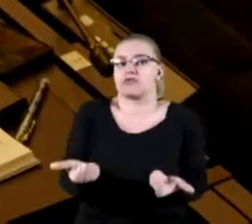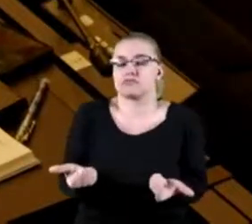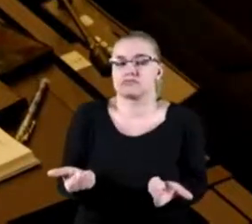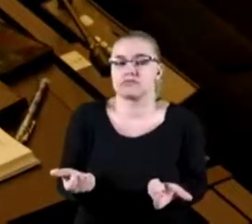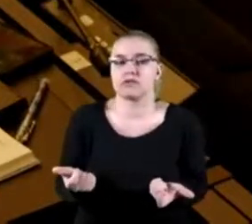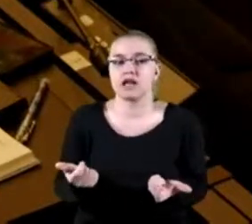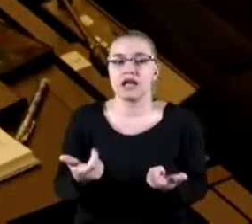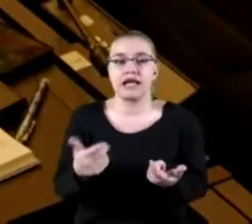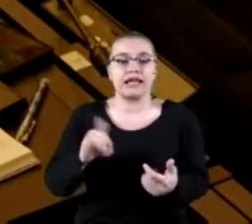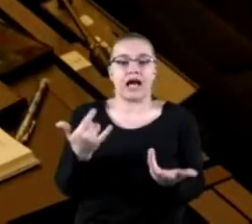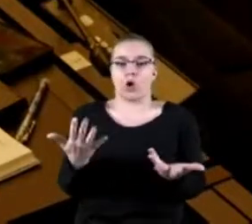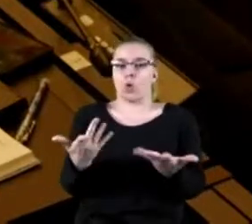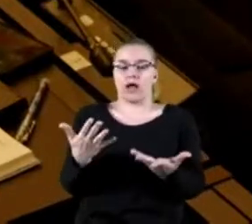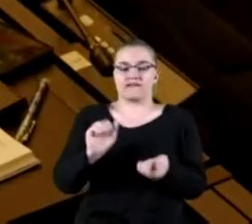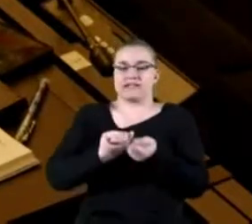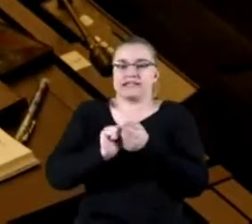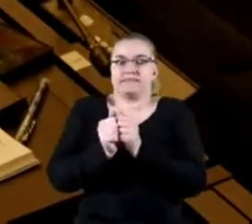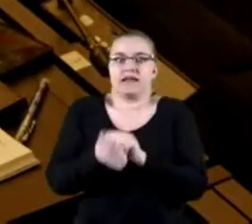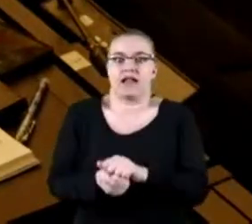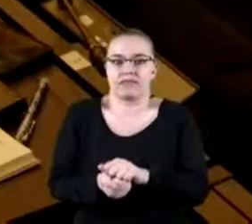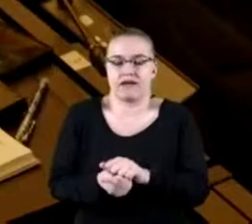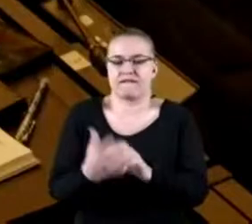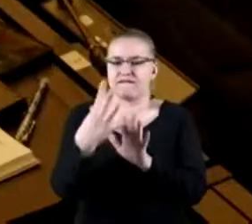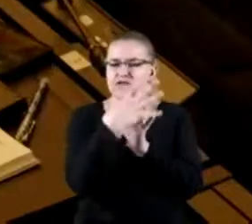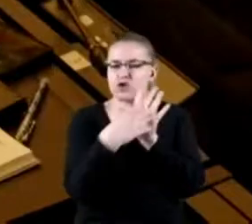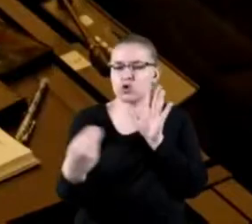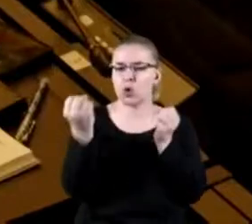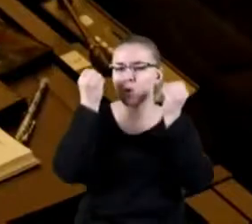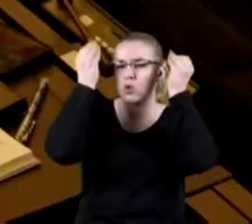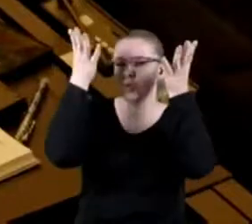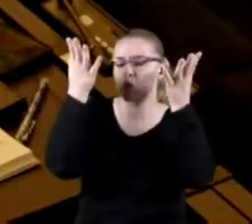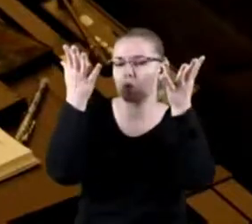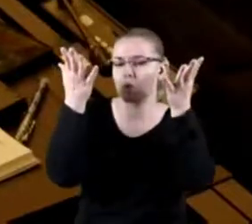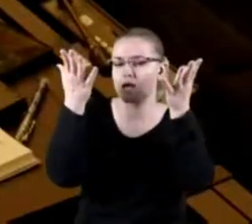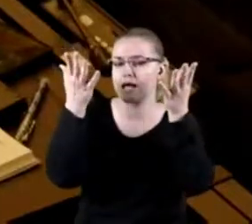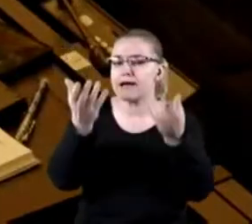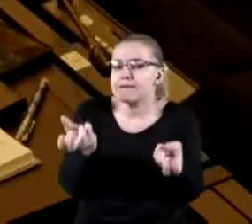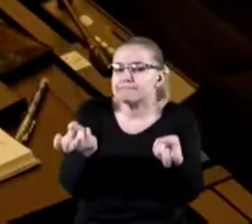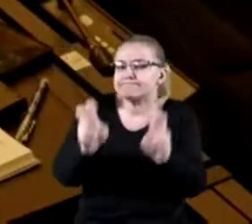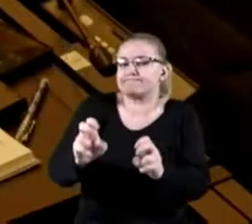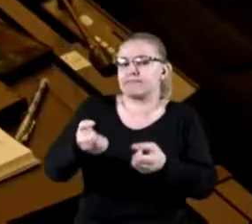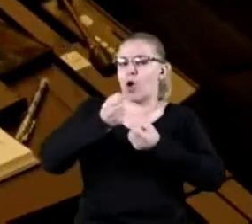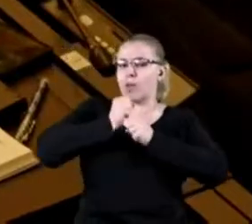in cultural and behavioral pattern in building resilience in cities?